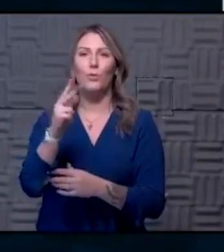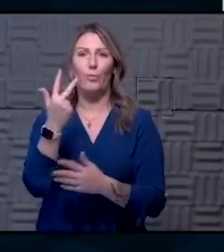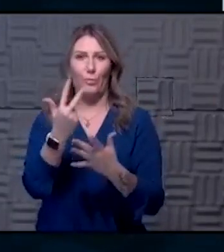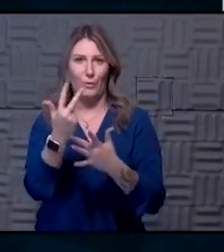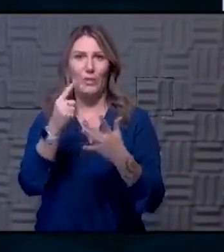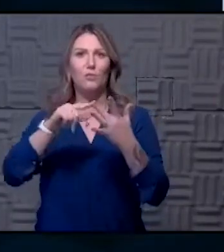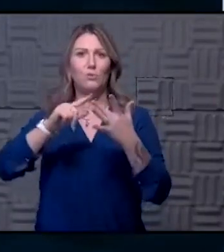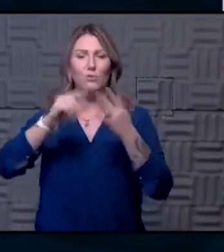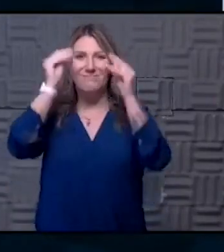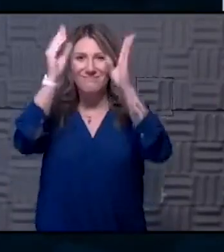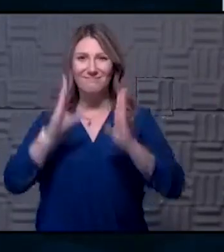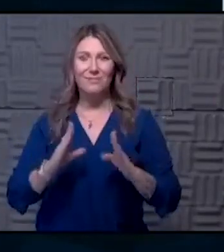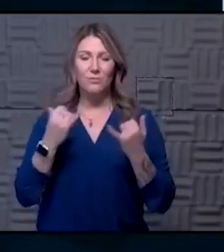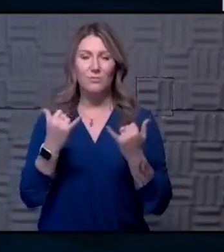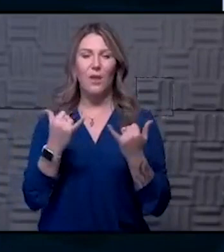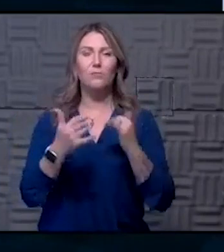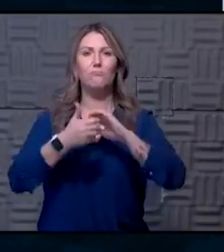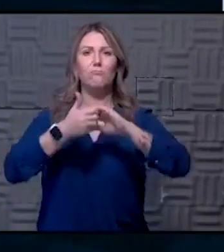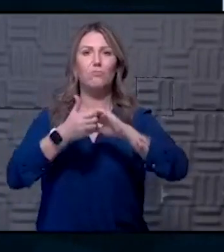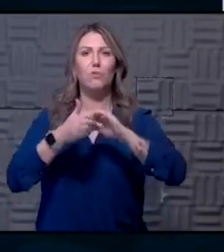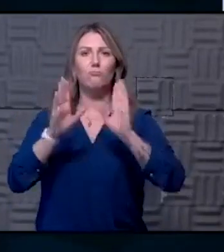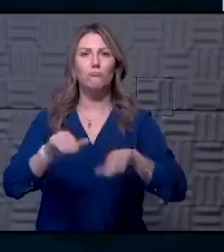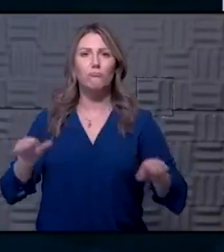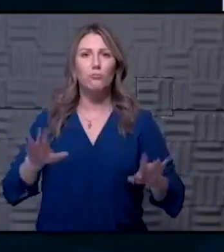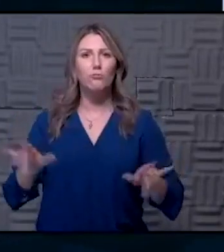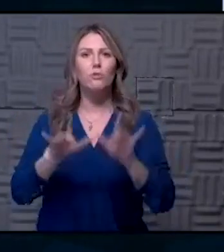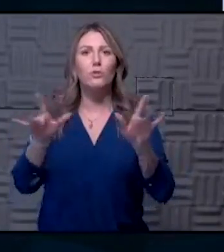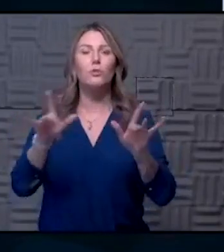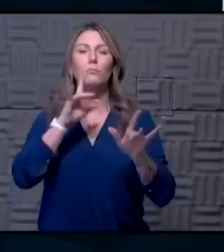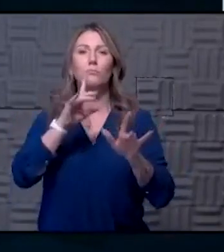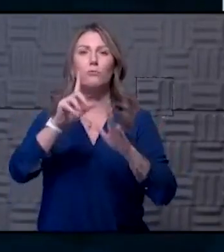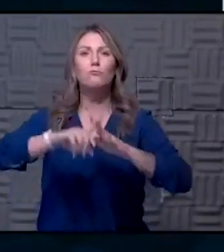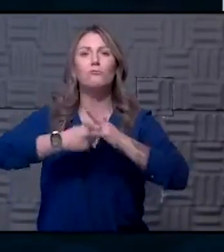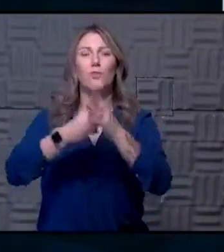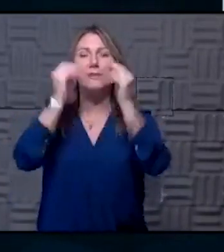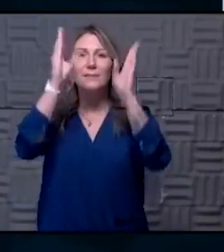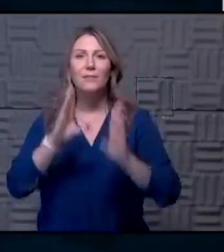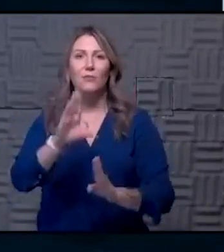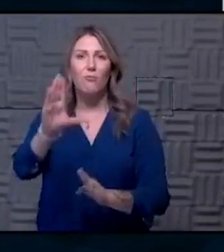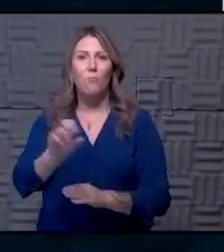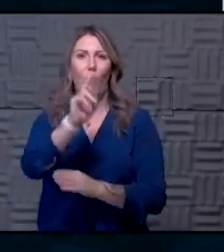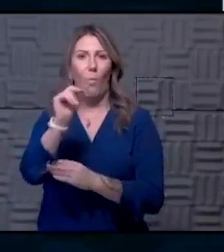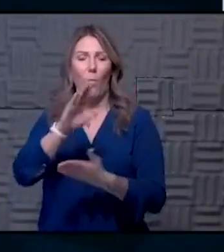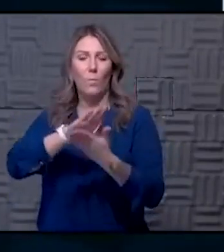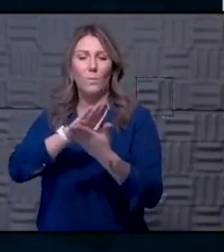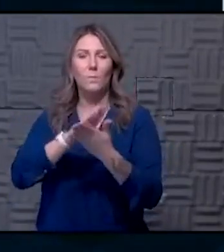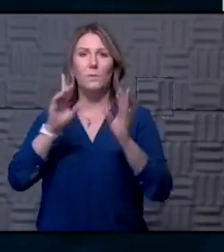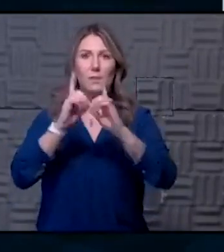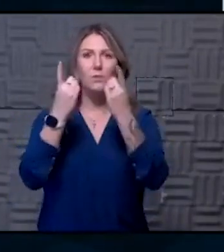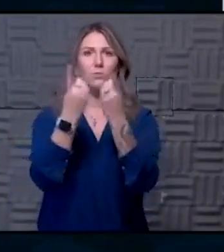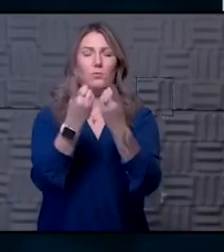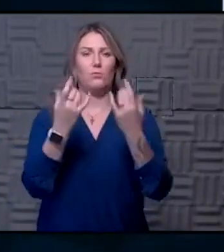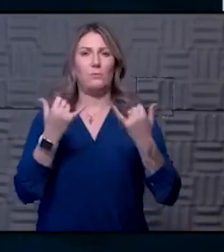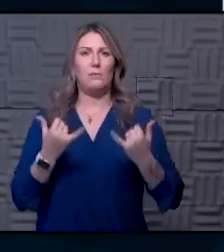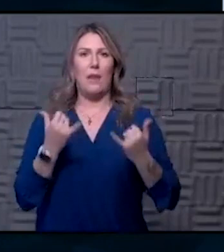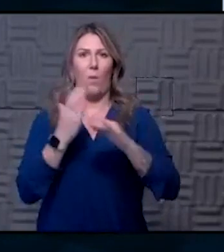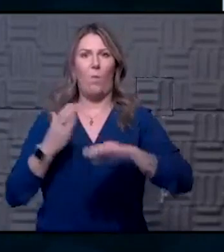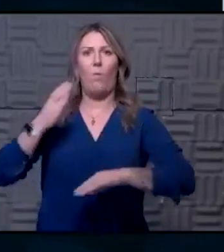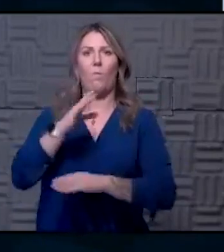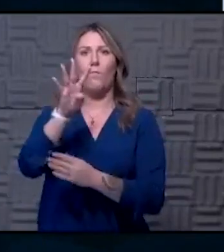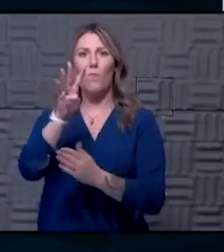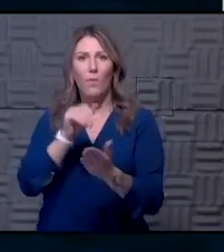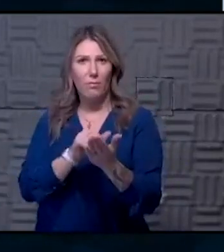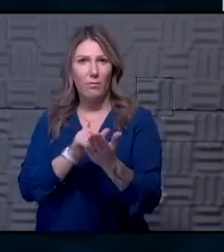So in partnership with Children's University, we began vaccinating teachers in their own schools and districts and have now vaccinated over